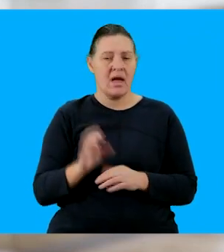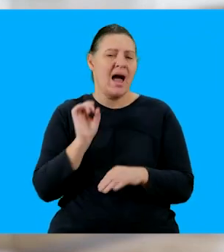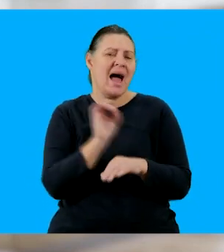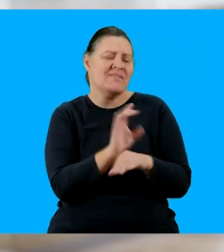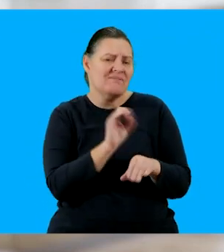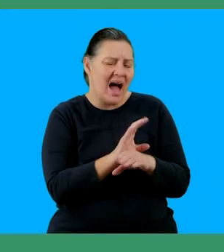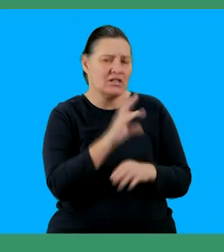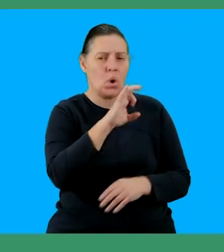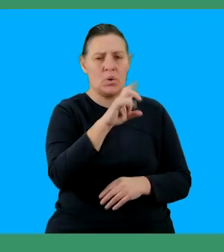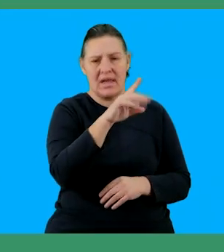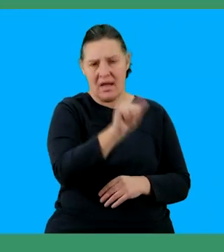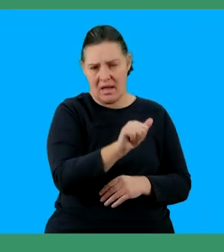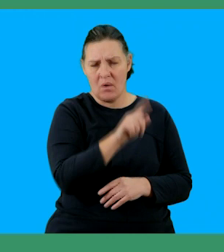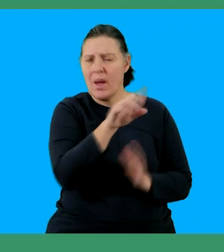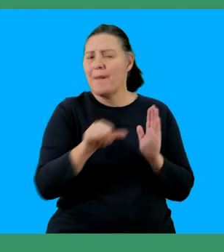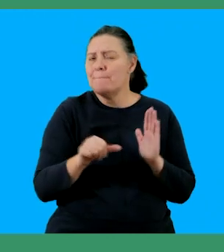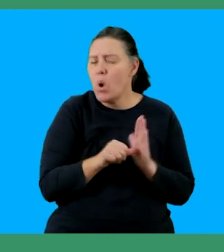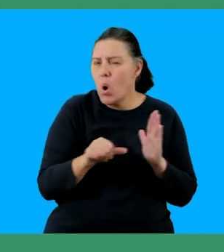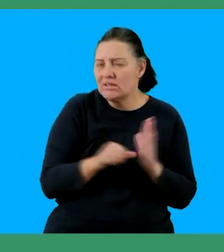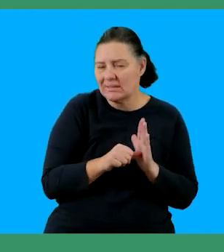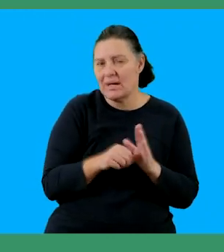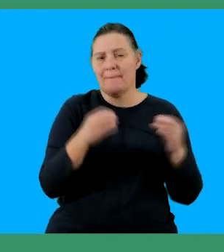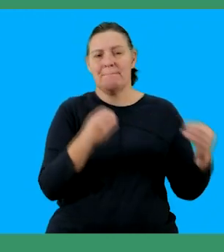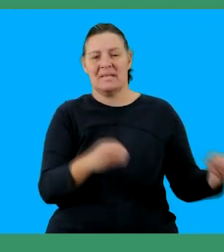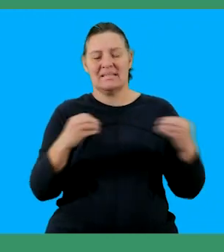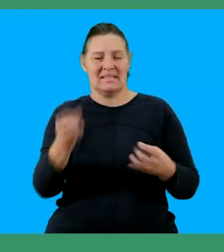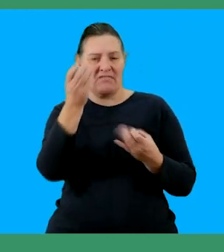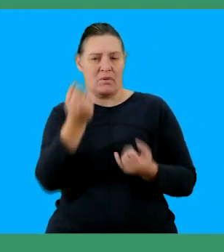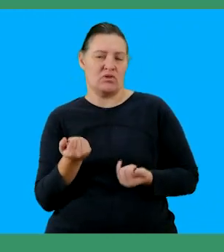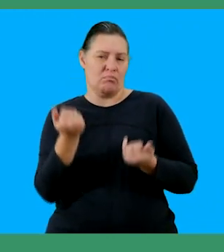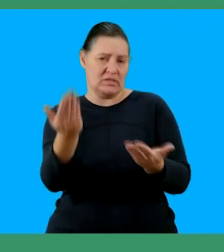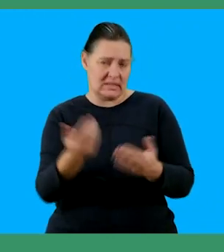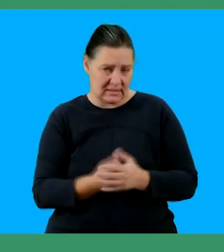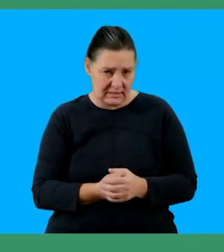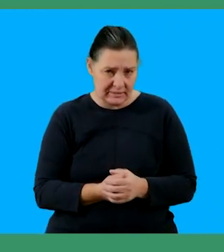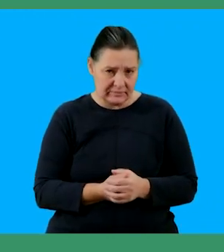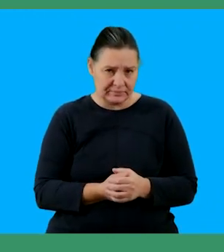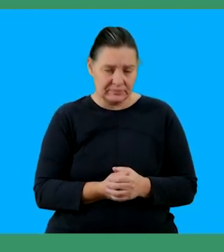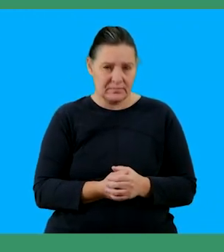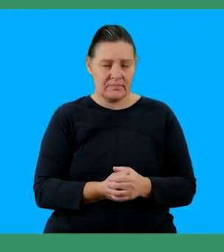says, advise Claudia on the importance of presenting business information